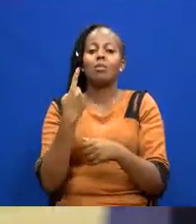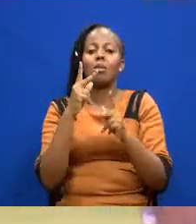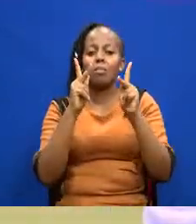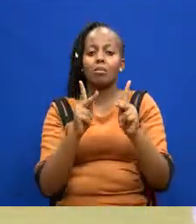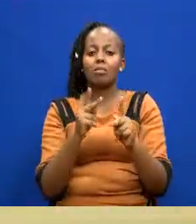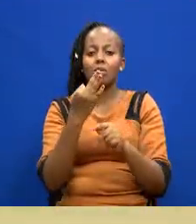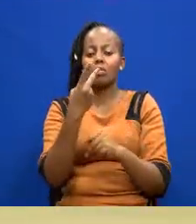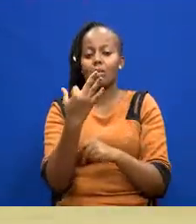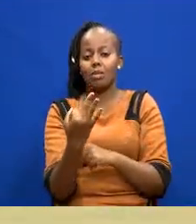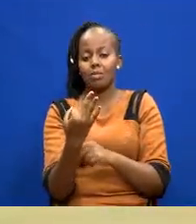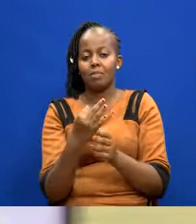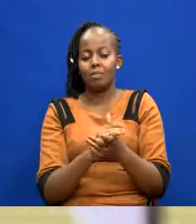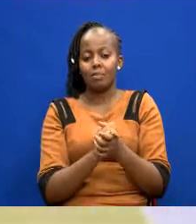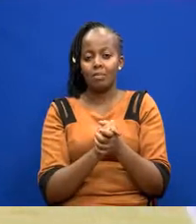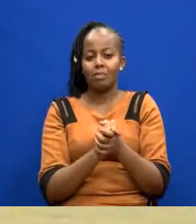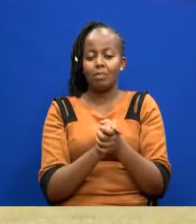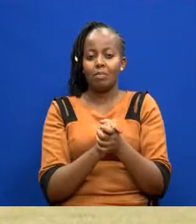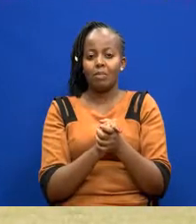1, 2, and 3.